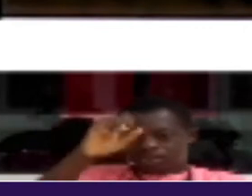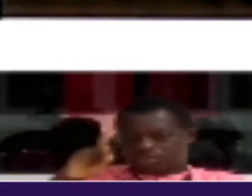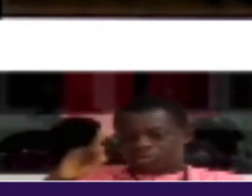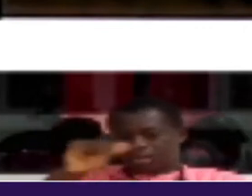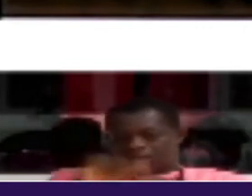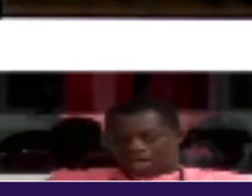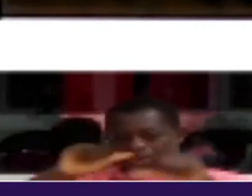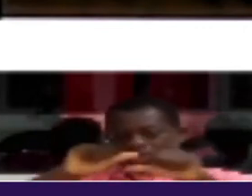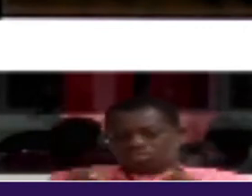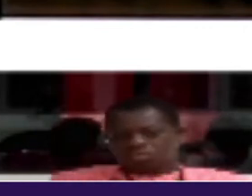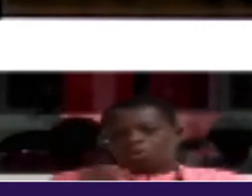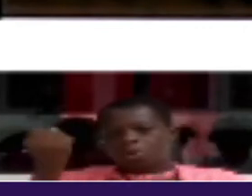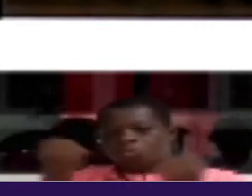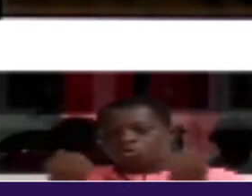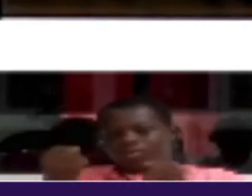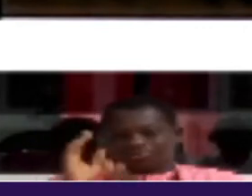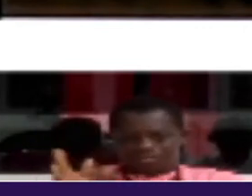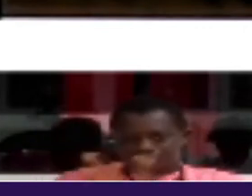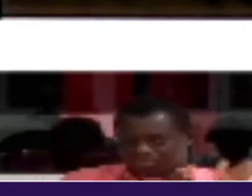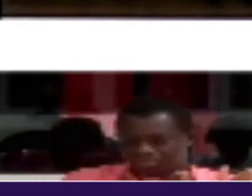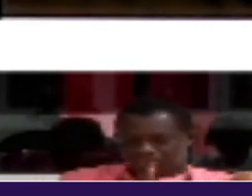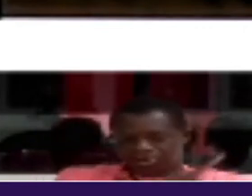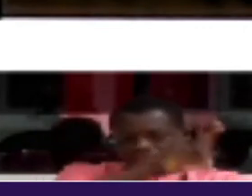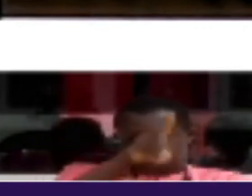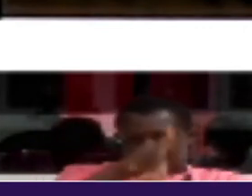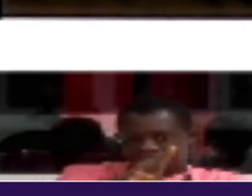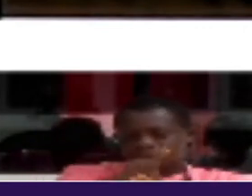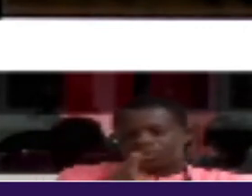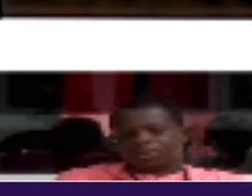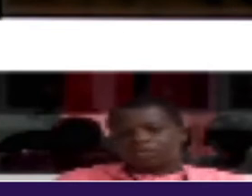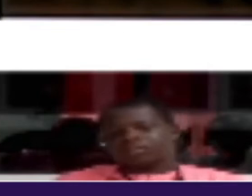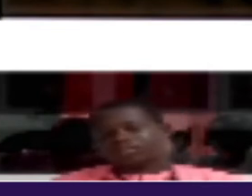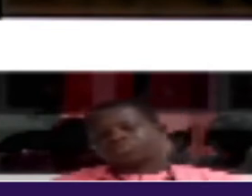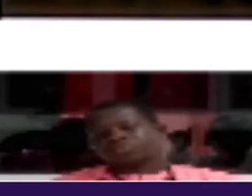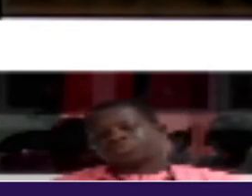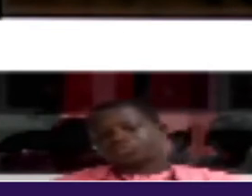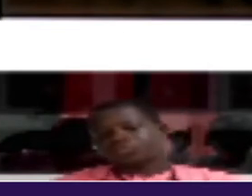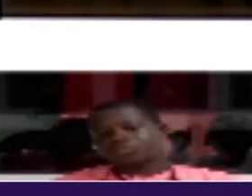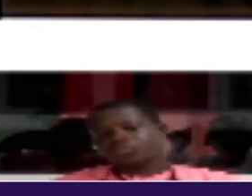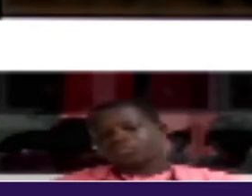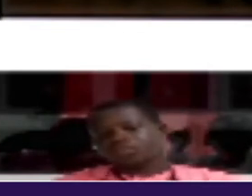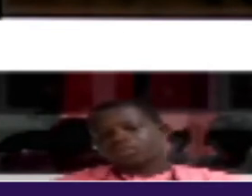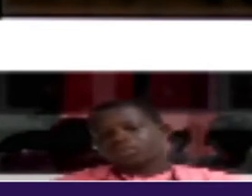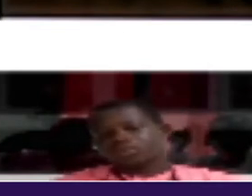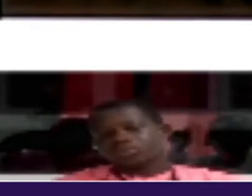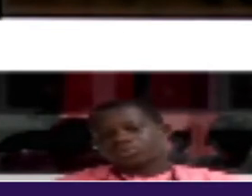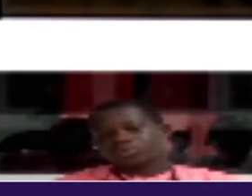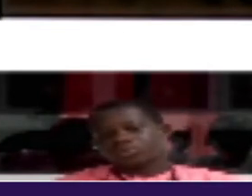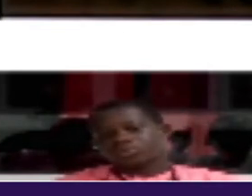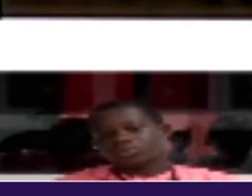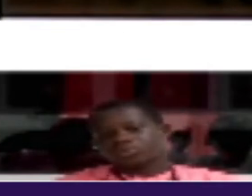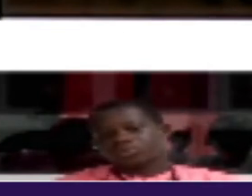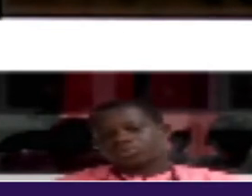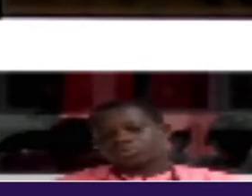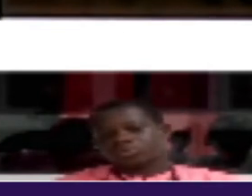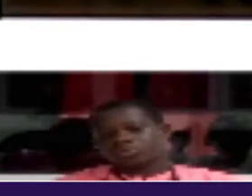Around the garage area. He take a bend around somewhere else, somewhere like, when you are